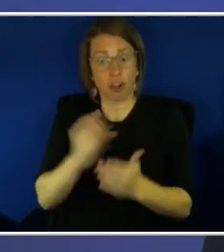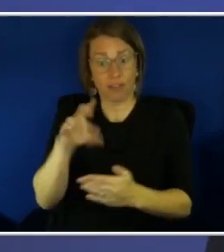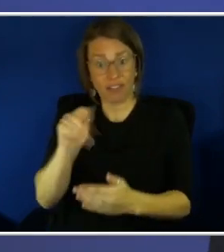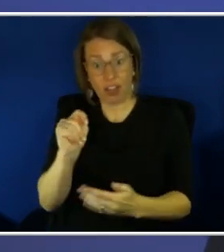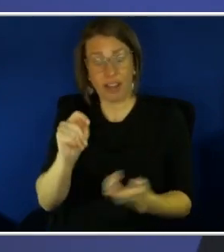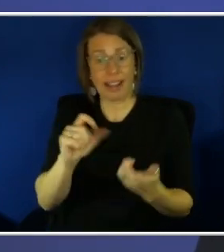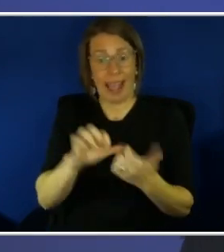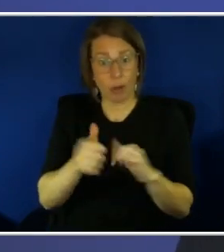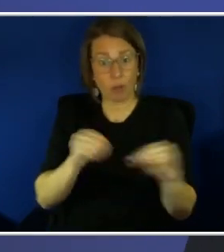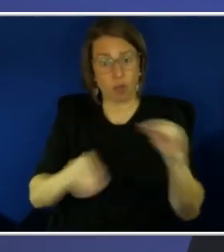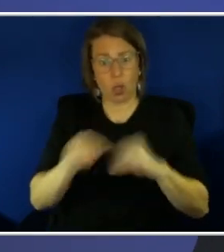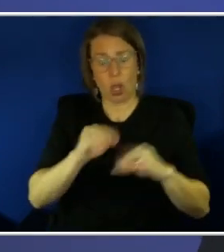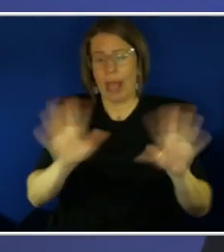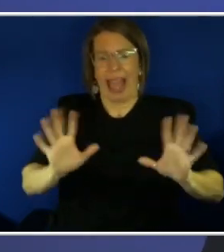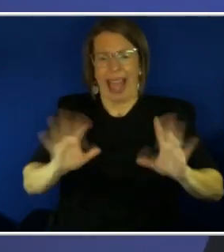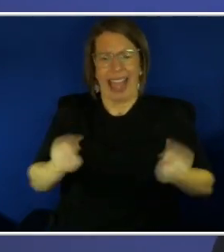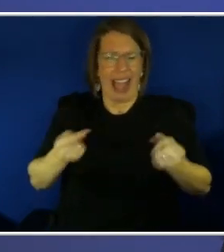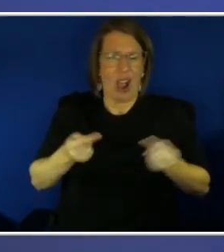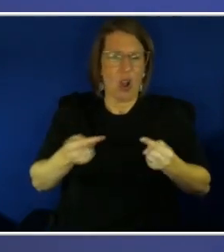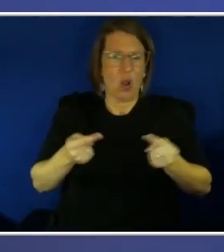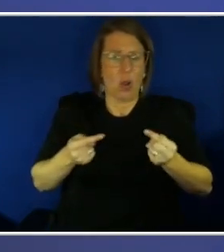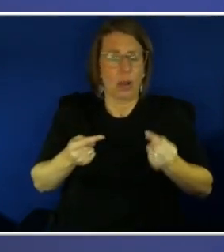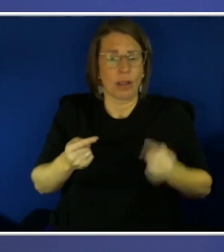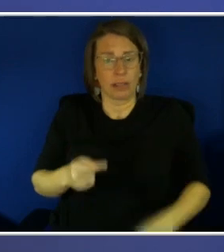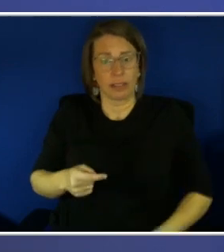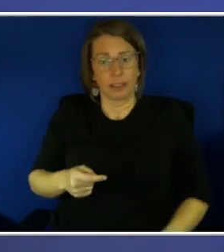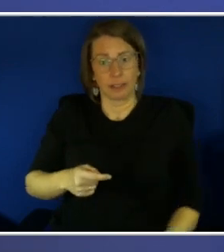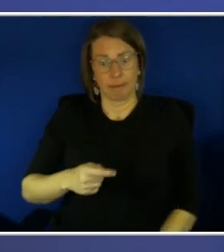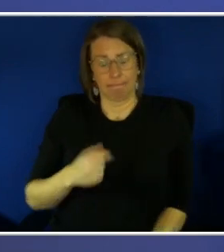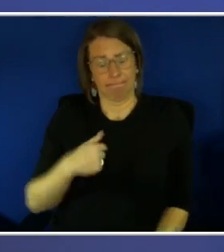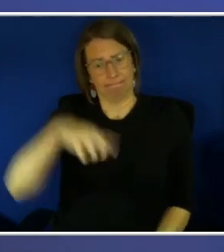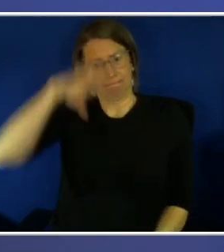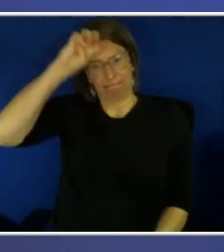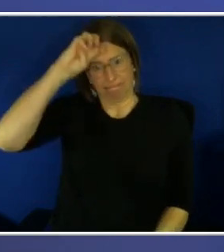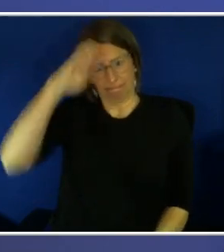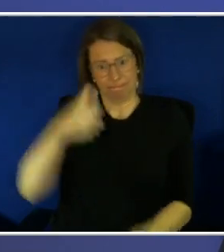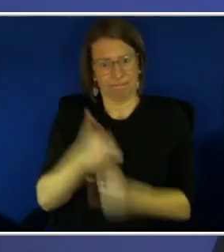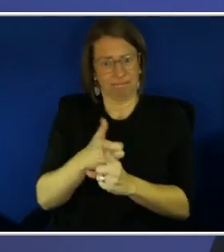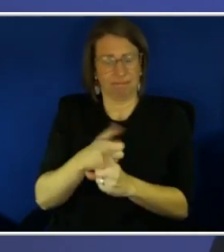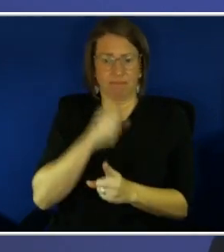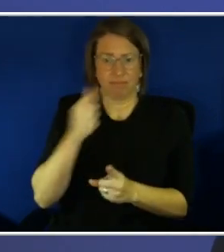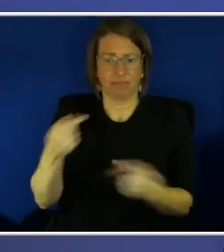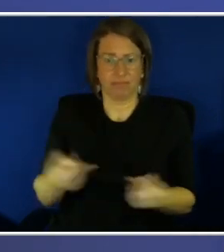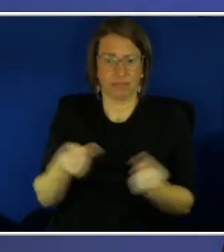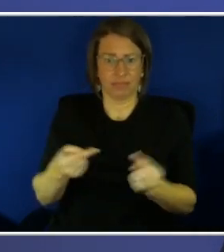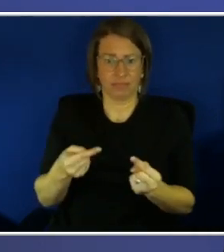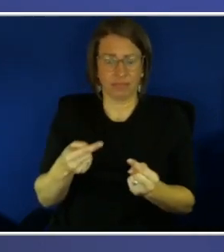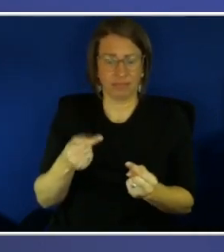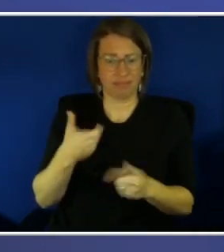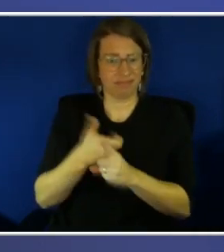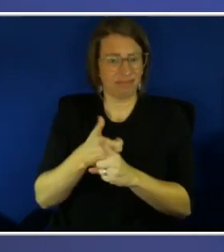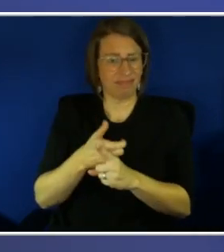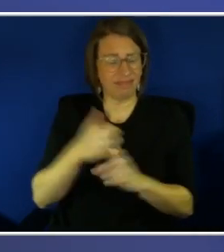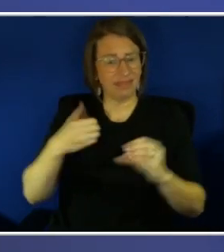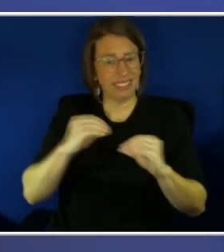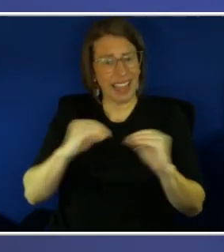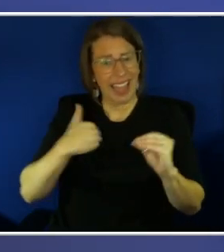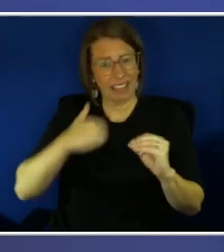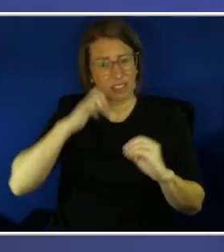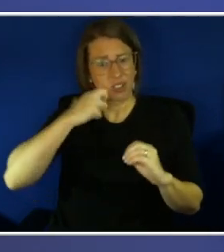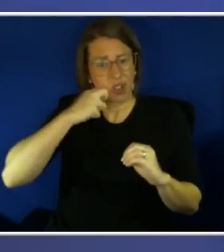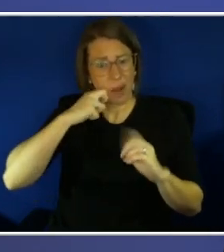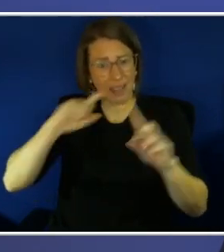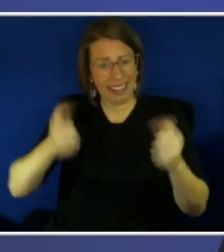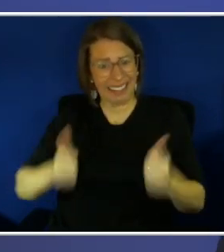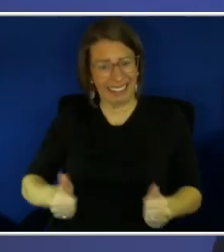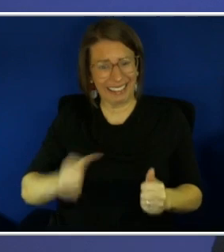and he was like, ow, ow, ow, which he doesn't do too much because he has neuropathy in his feet, so he doesn't always feel a